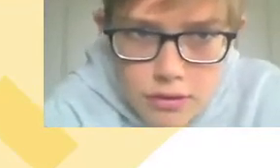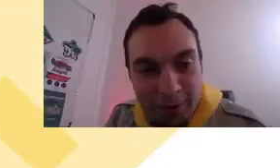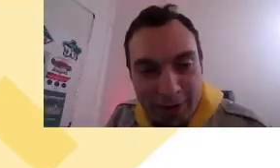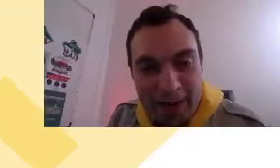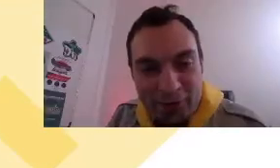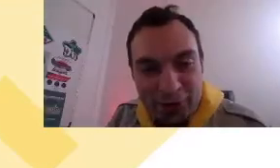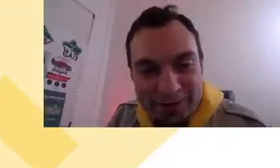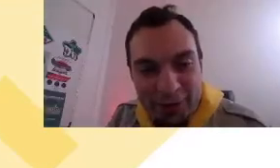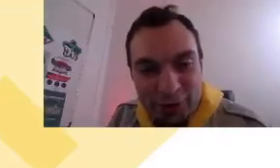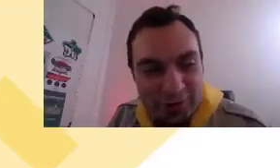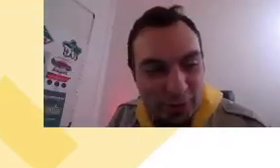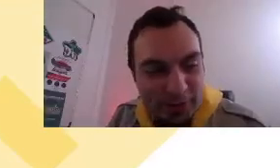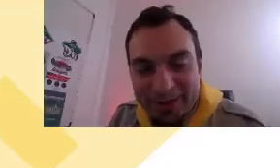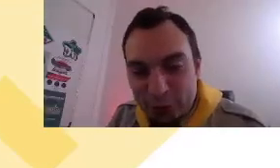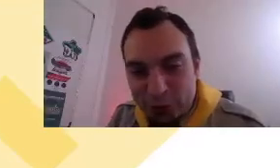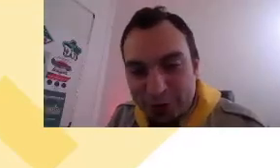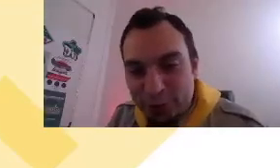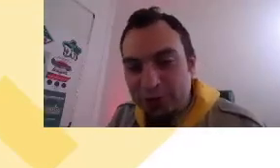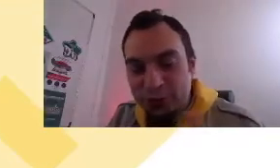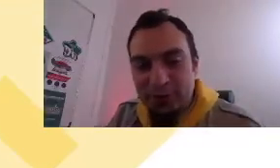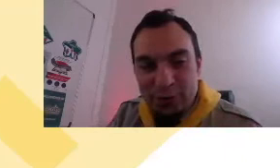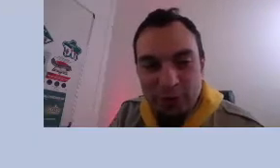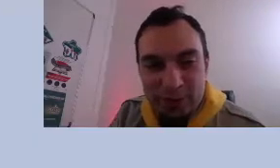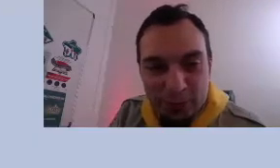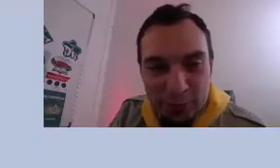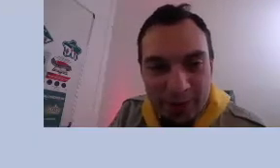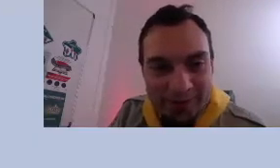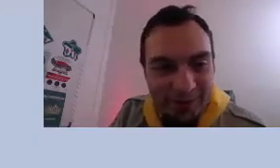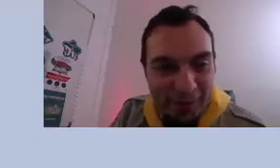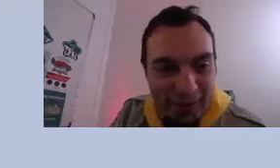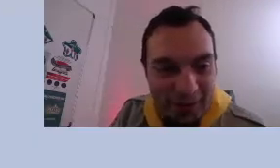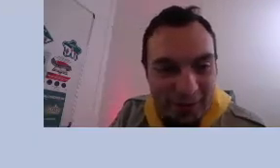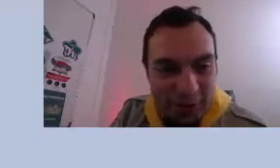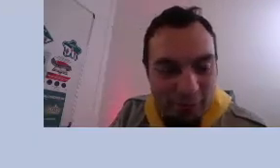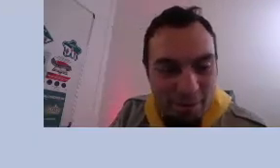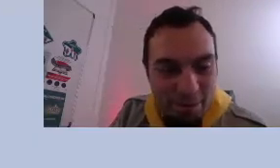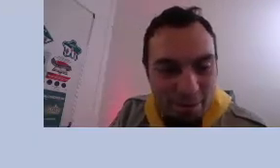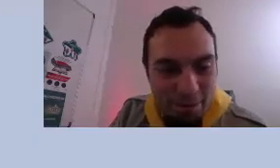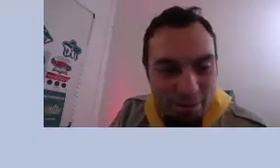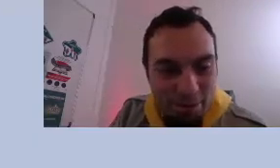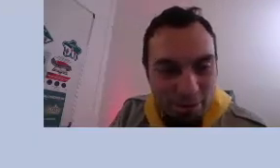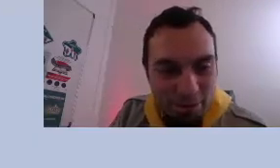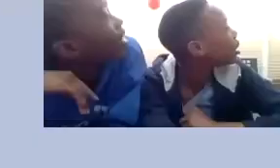book after the session so people can continue? Just for something to keep on your mind. Yeah.